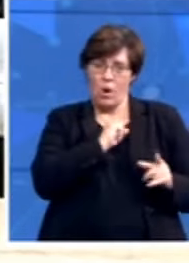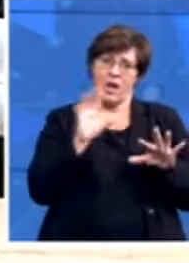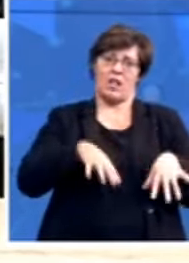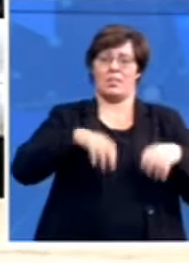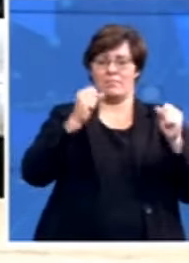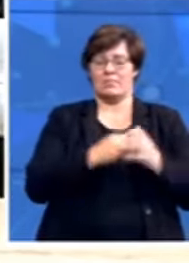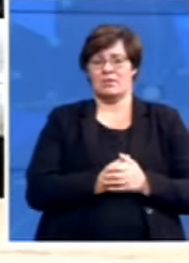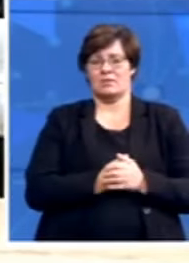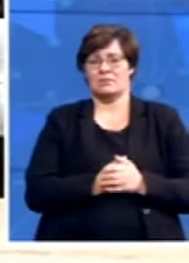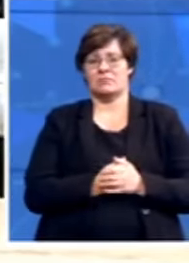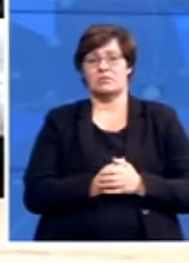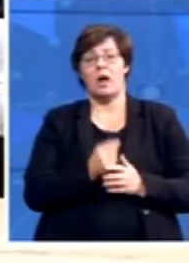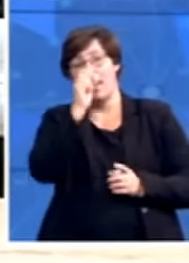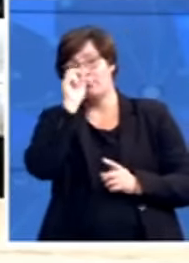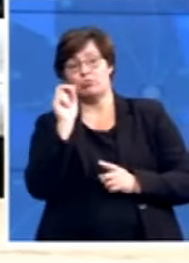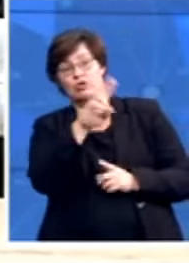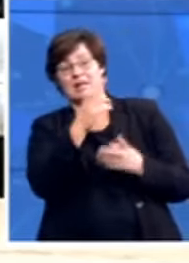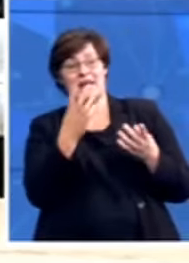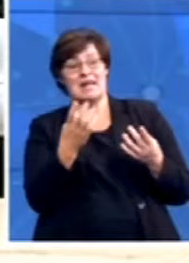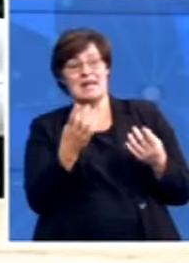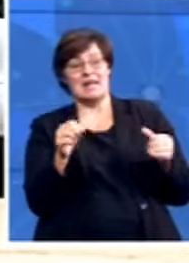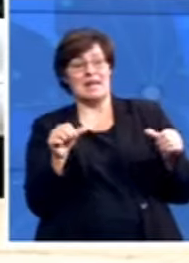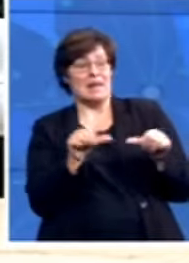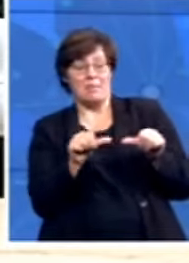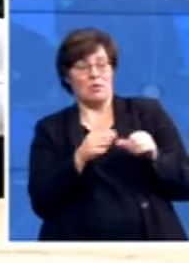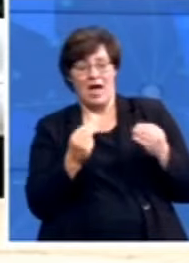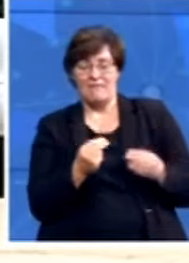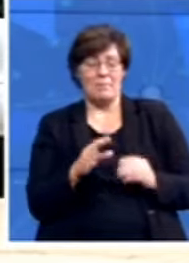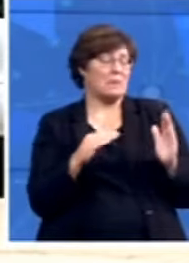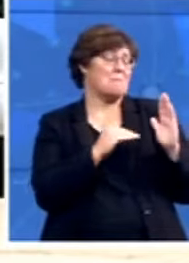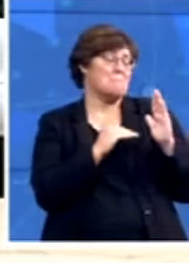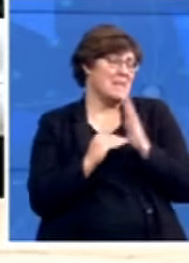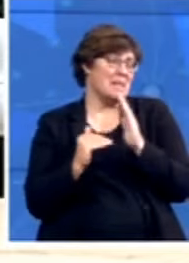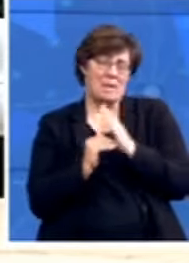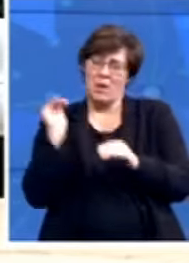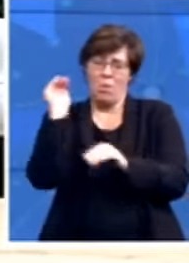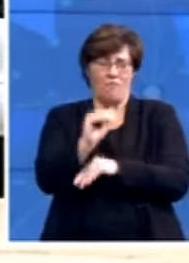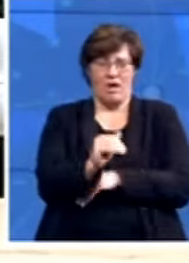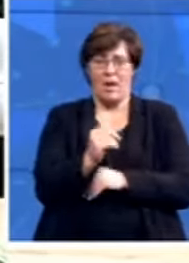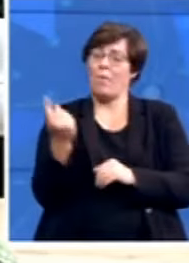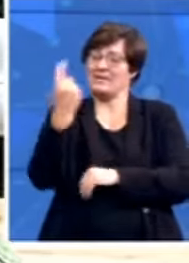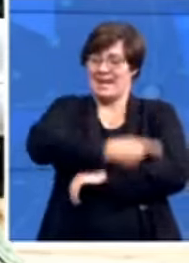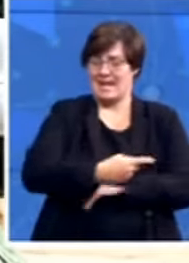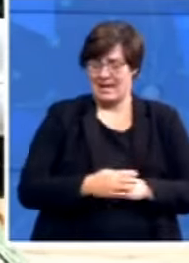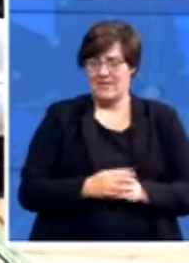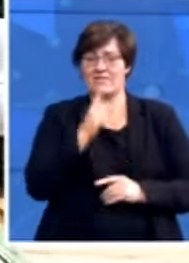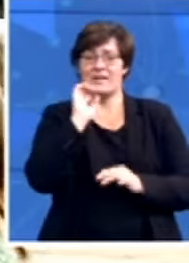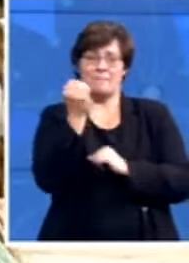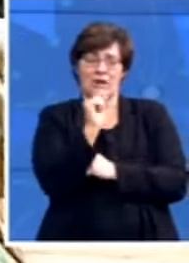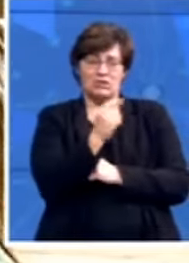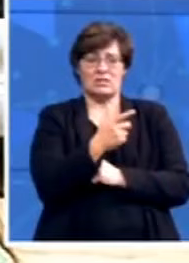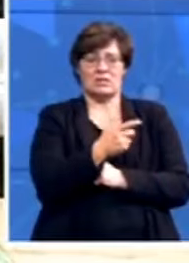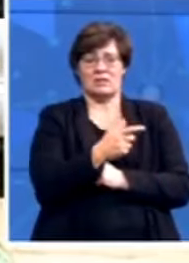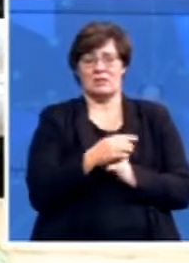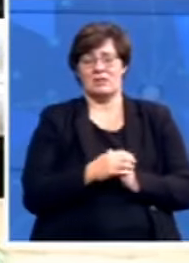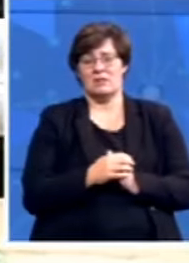it's millions and millions of rands every day. And if you just take a manufacturer, a medium-sized manufacturer, they can lose up to R1 million a